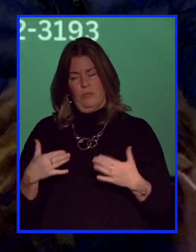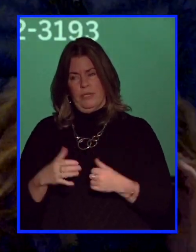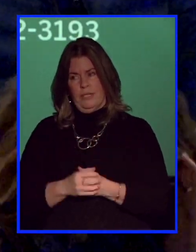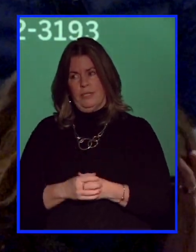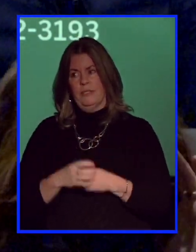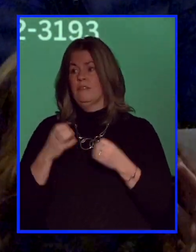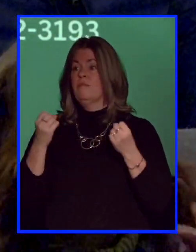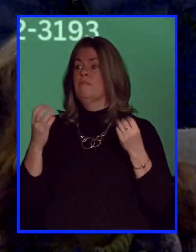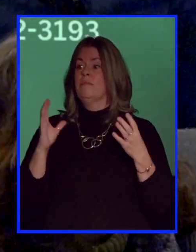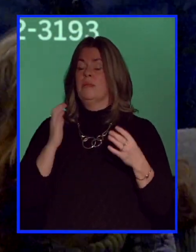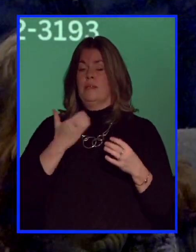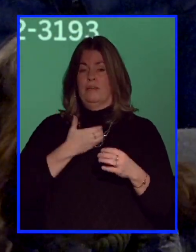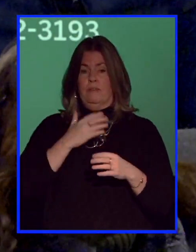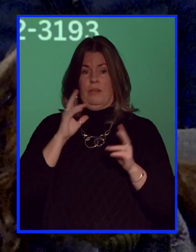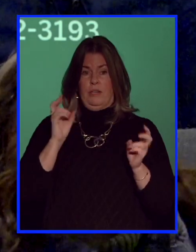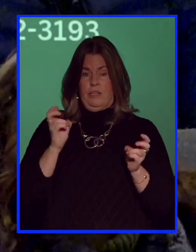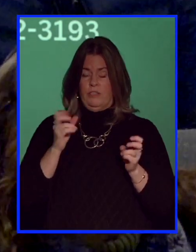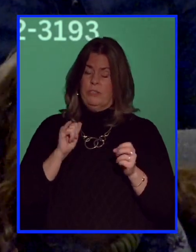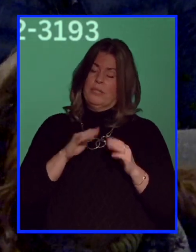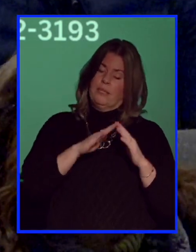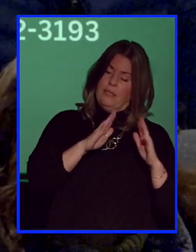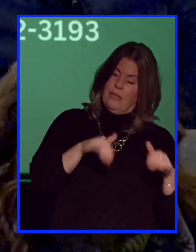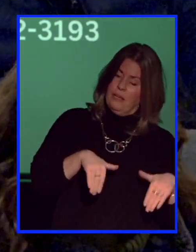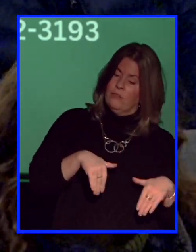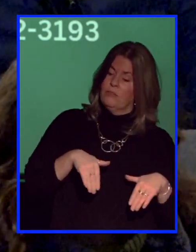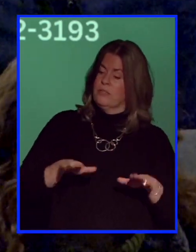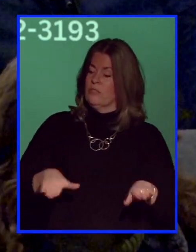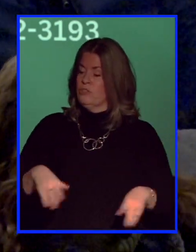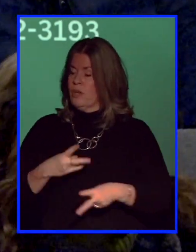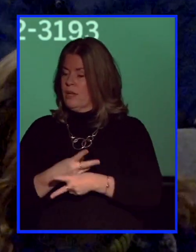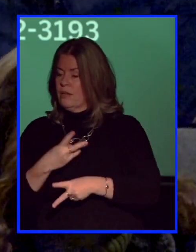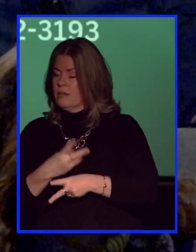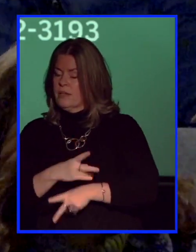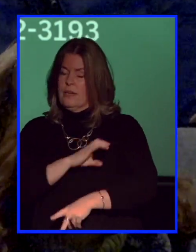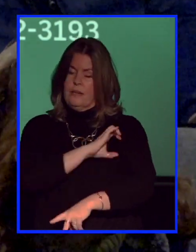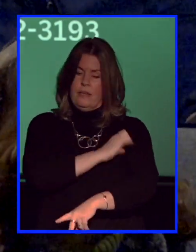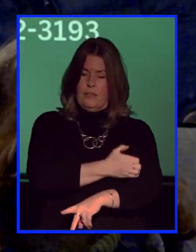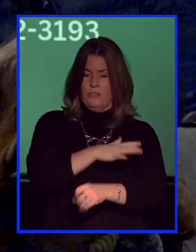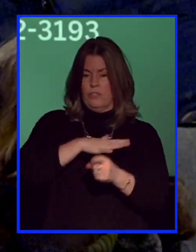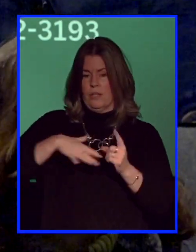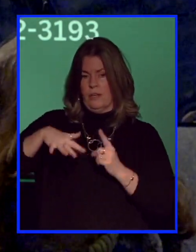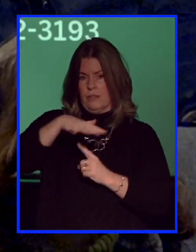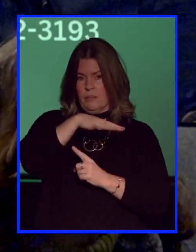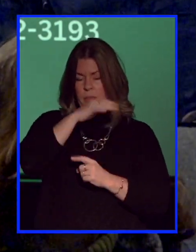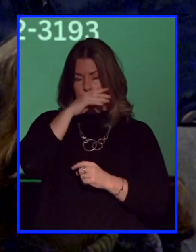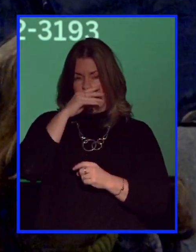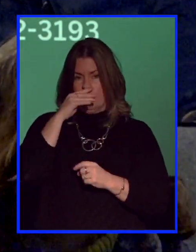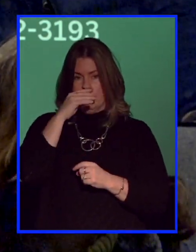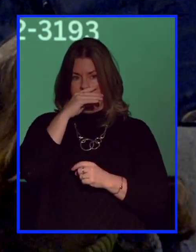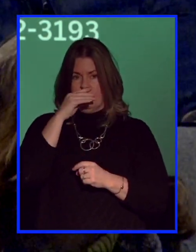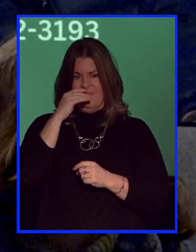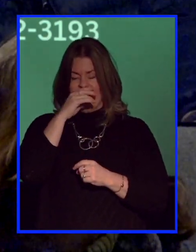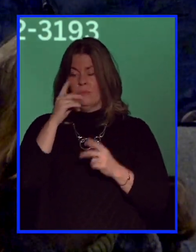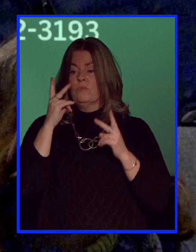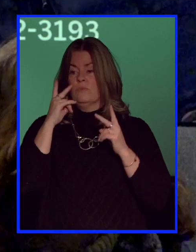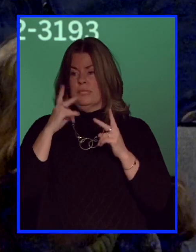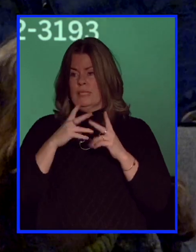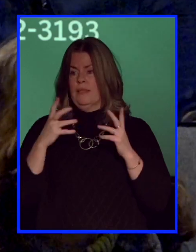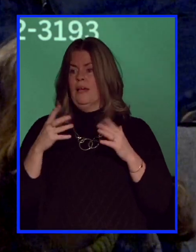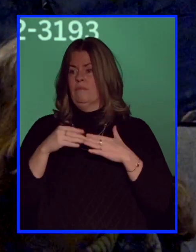issues that we're working on, like housing and childcare, energy and climate, we're seeing very